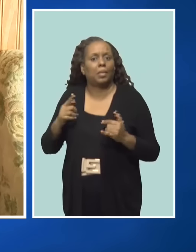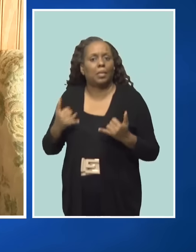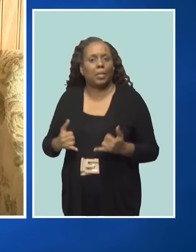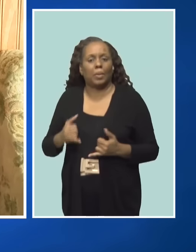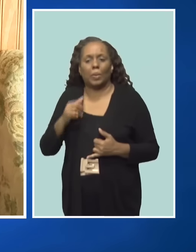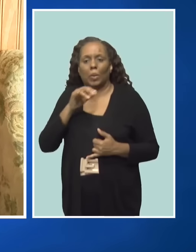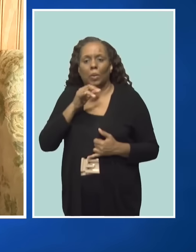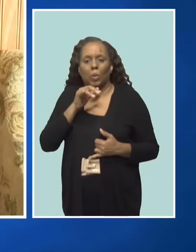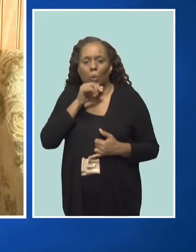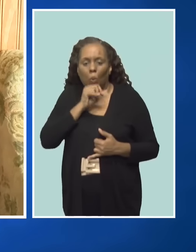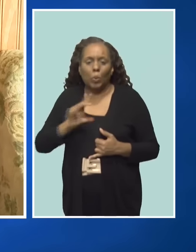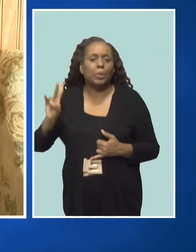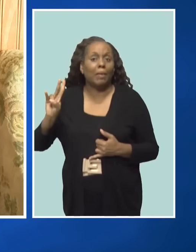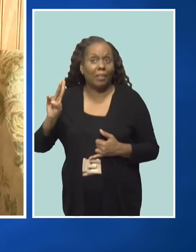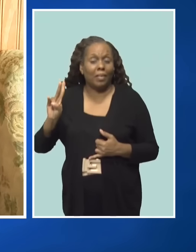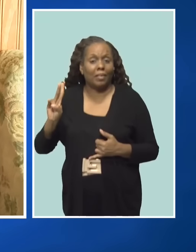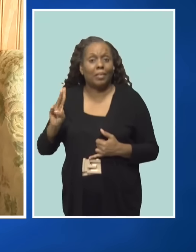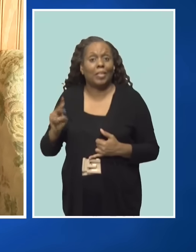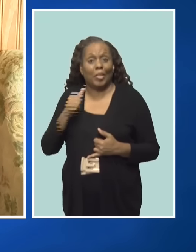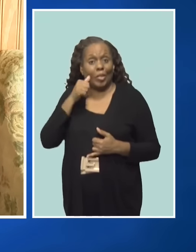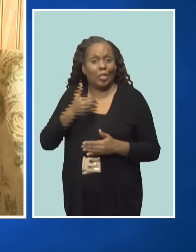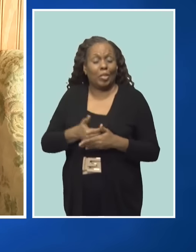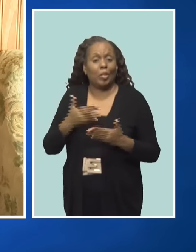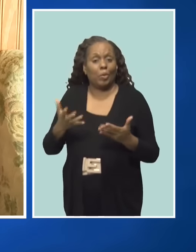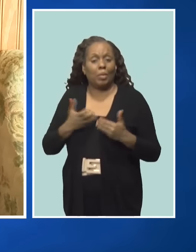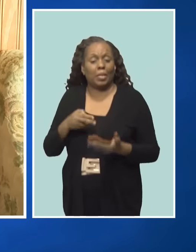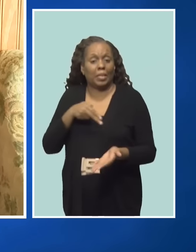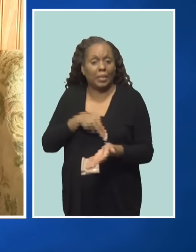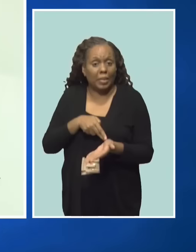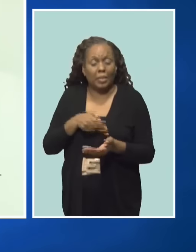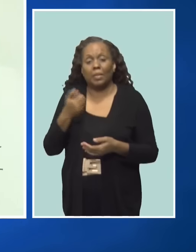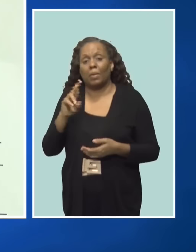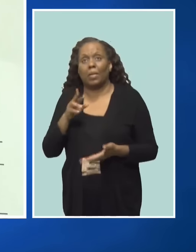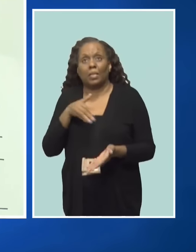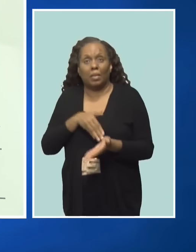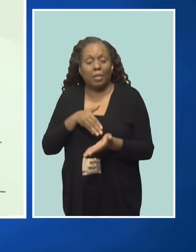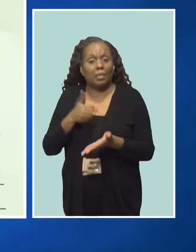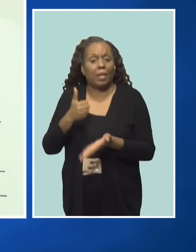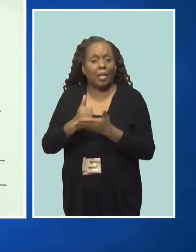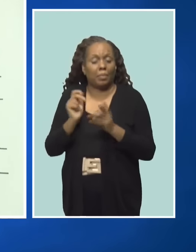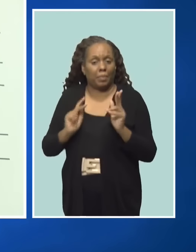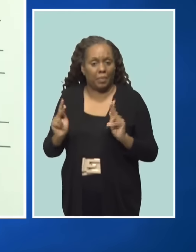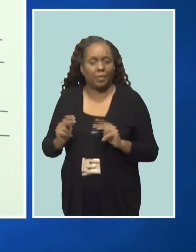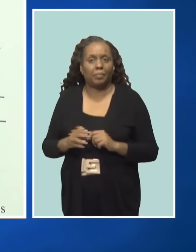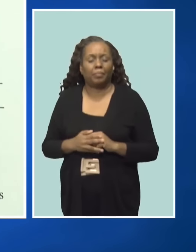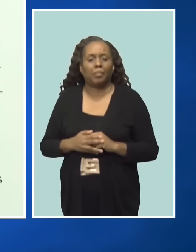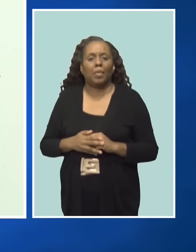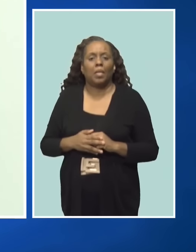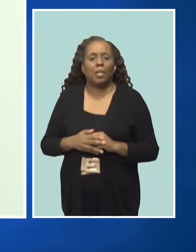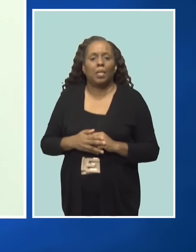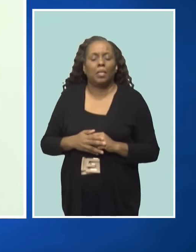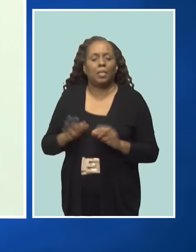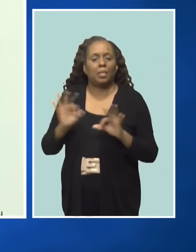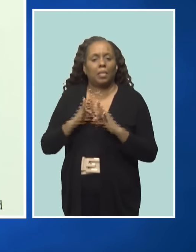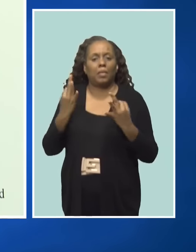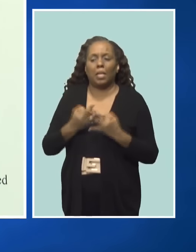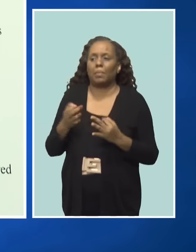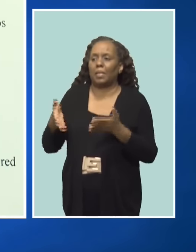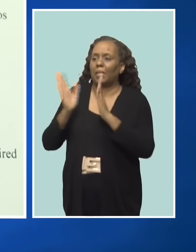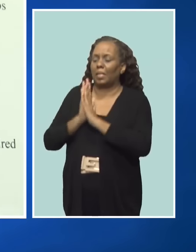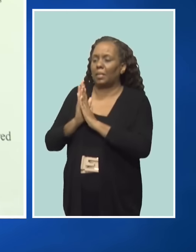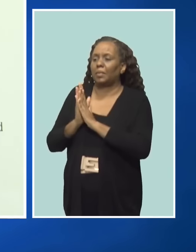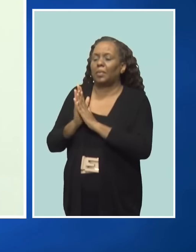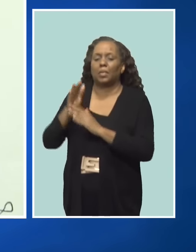wants to live and she wants to be a nurse, or a doctor, that she can help people. The family has approached the QEH in the past for assistance.